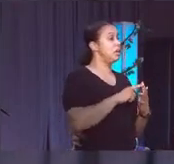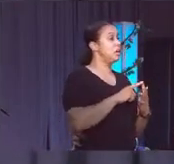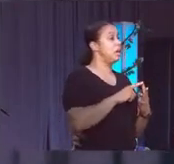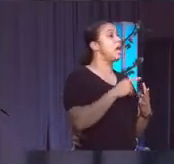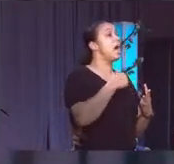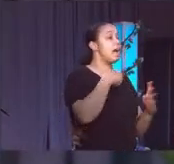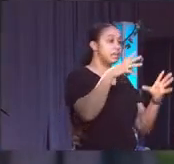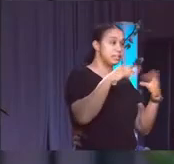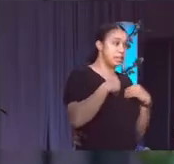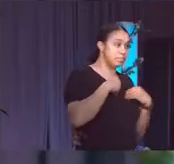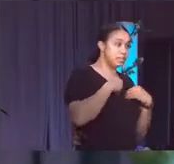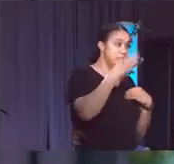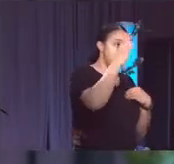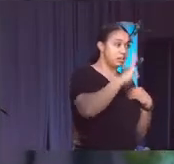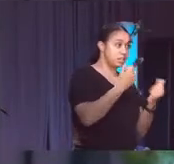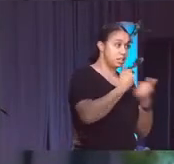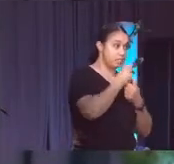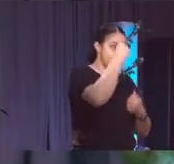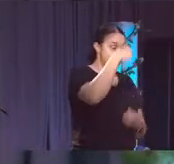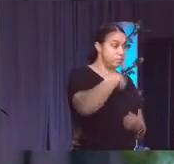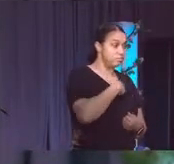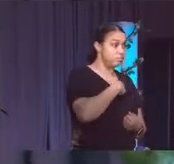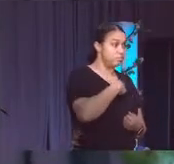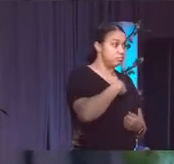I've accepted God's love for me.